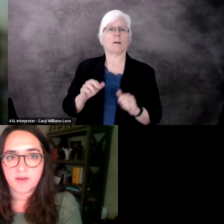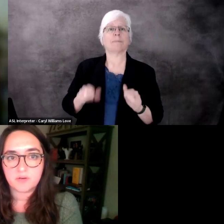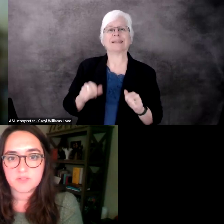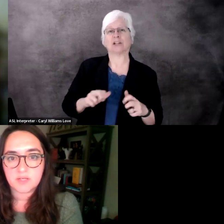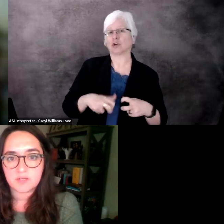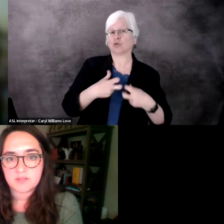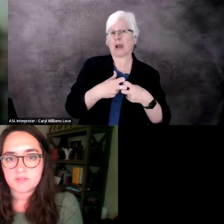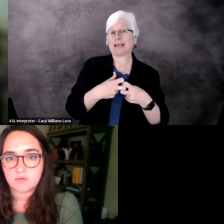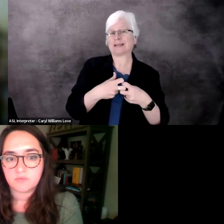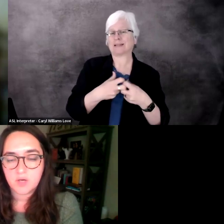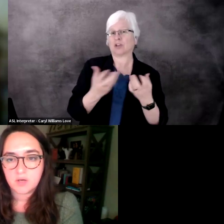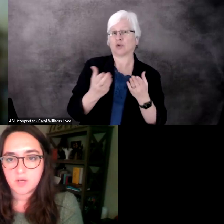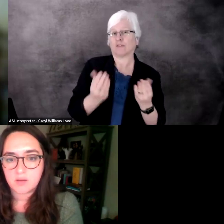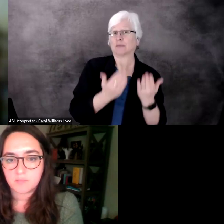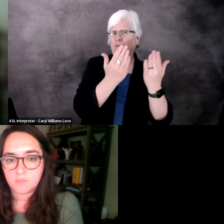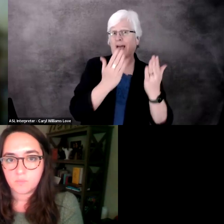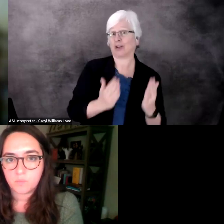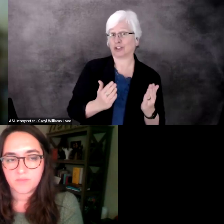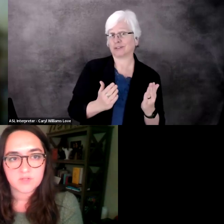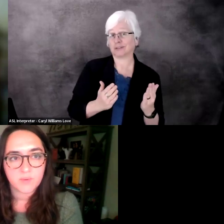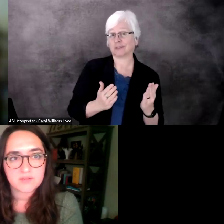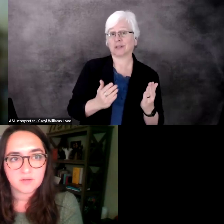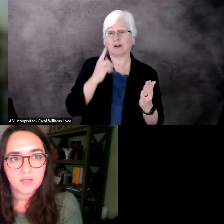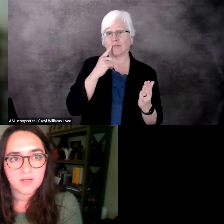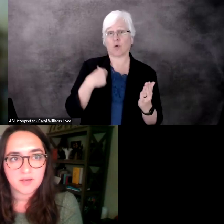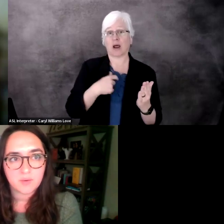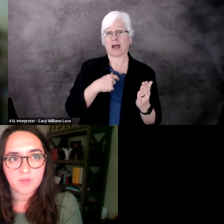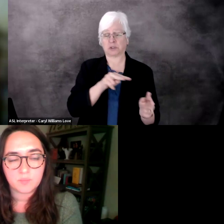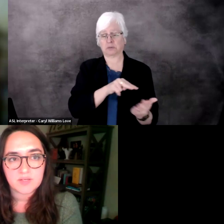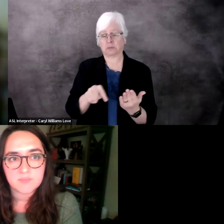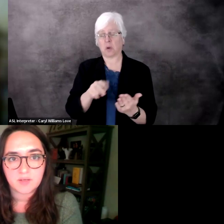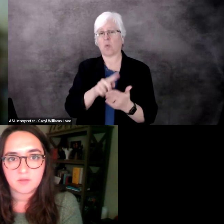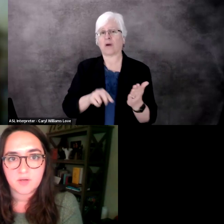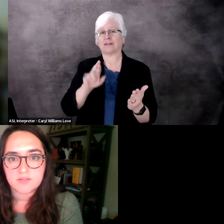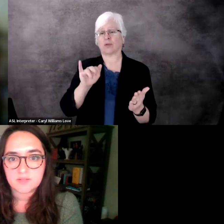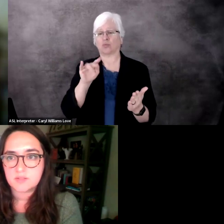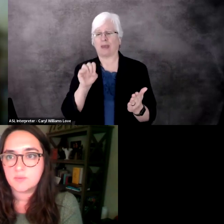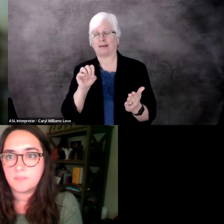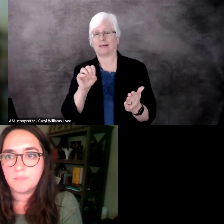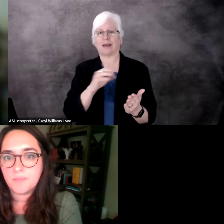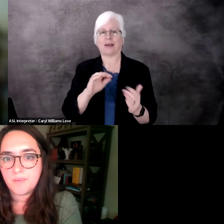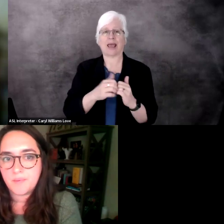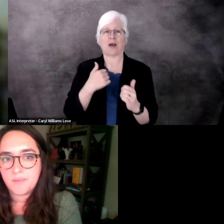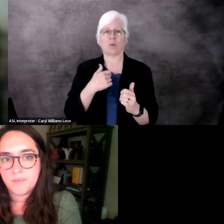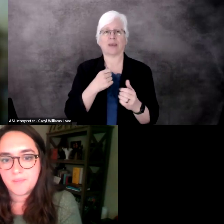services providers to get a sense of what these rates look like and how we could be expanding the crisis